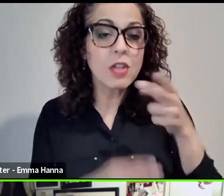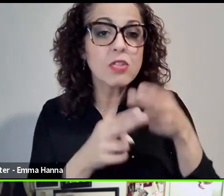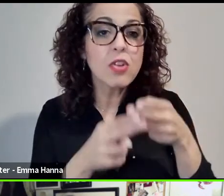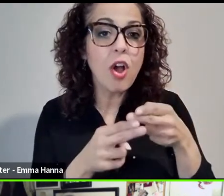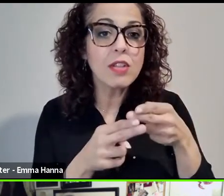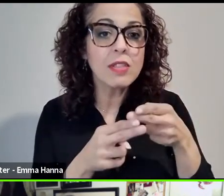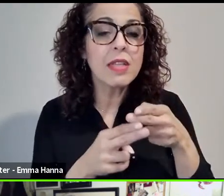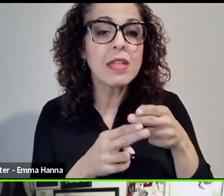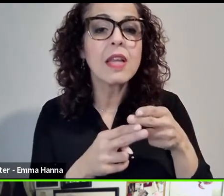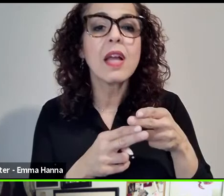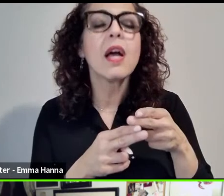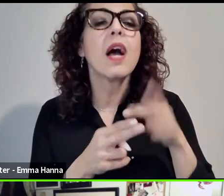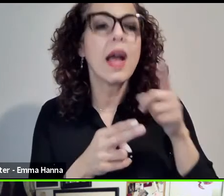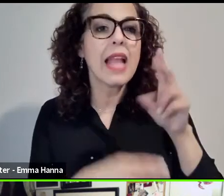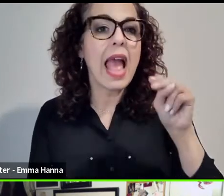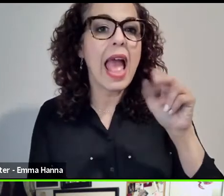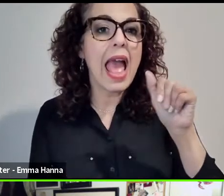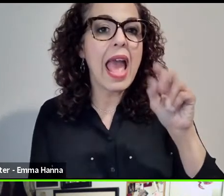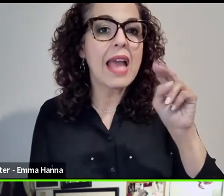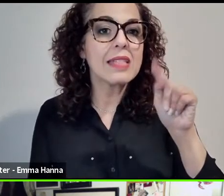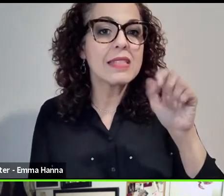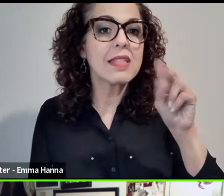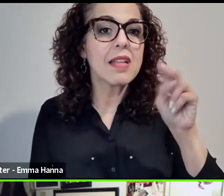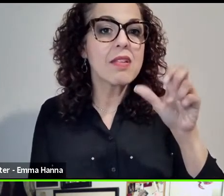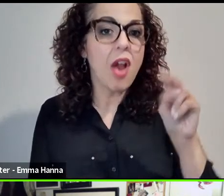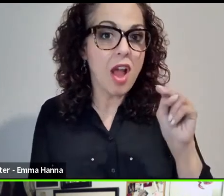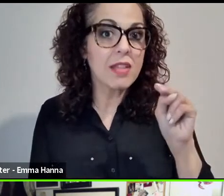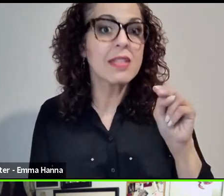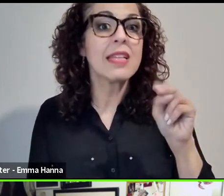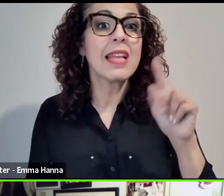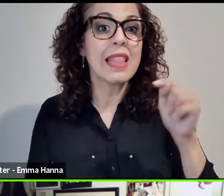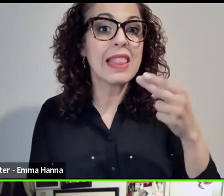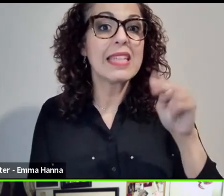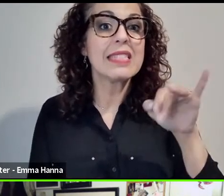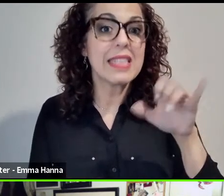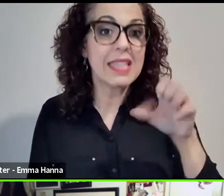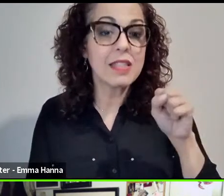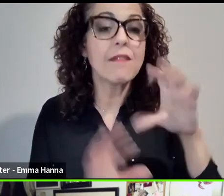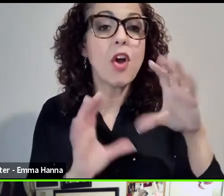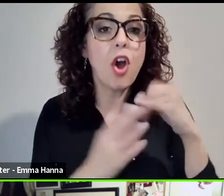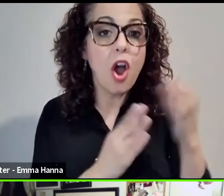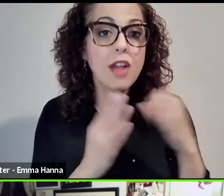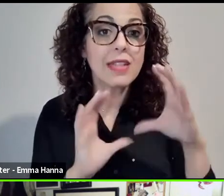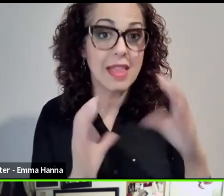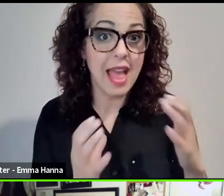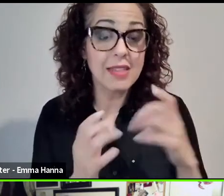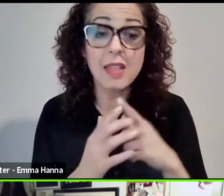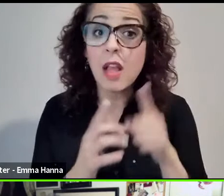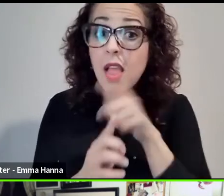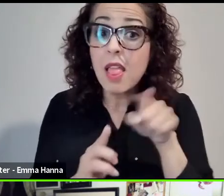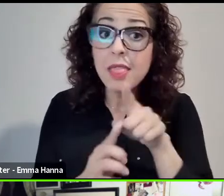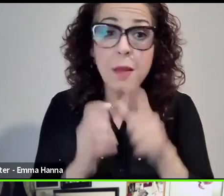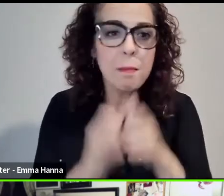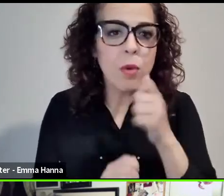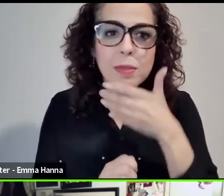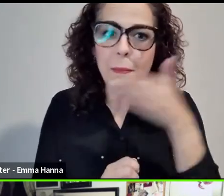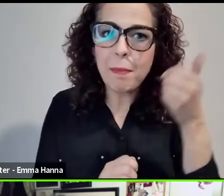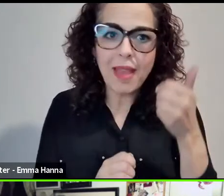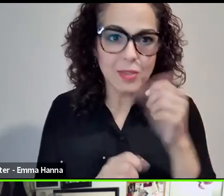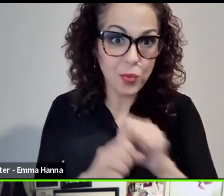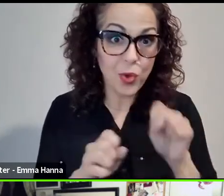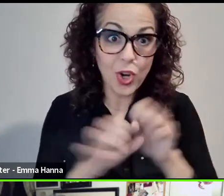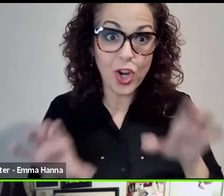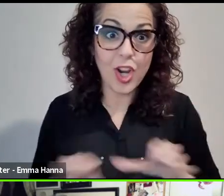99 Theses on Art and Class. And he has a statement where he says that for him, the best work of political art